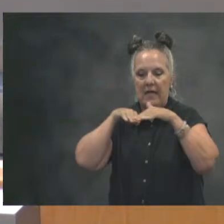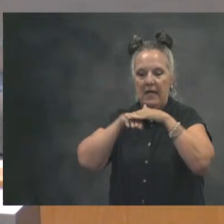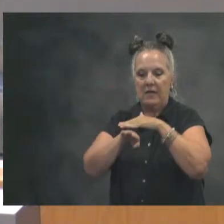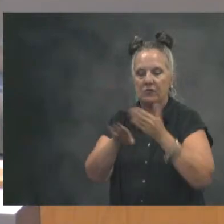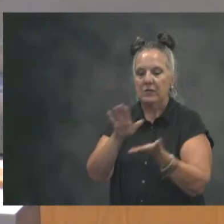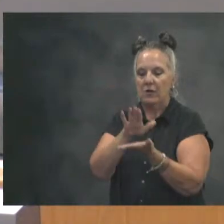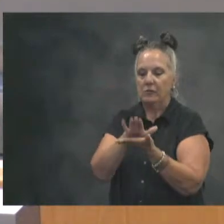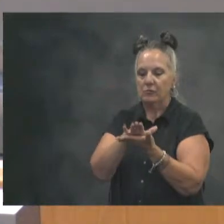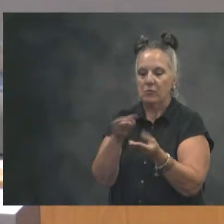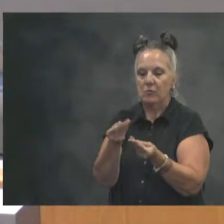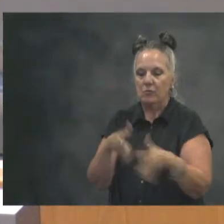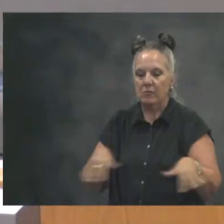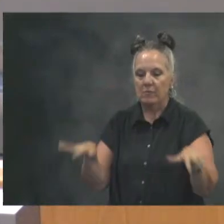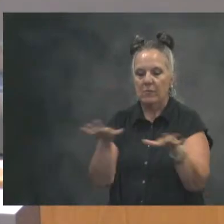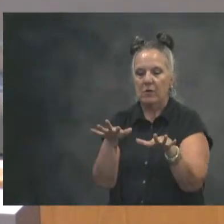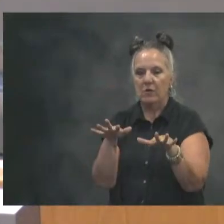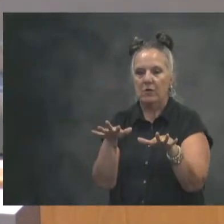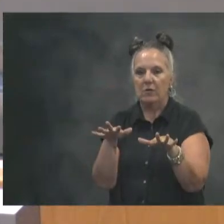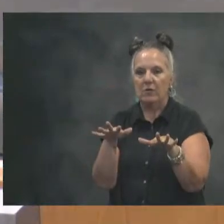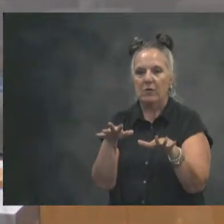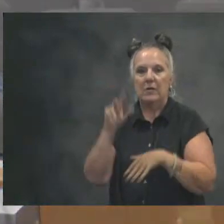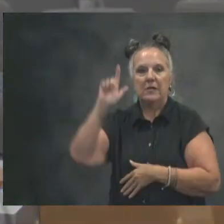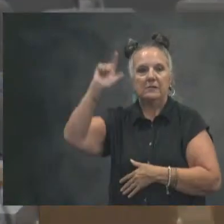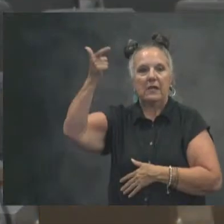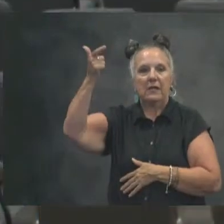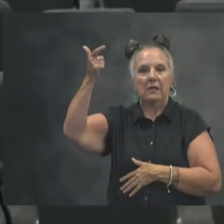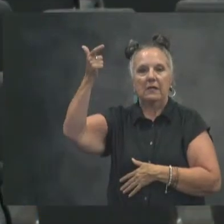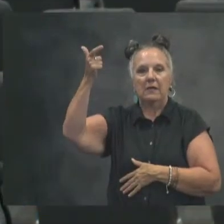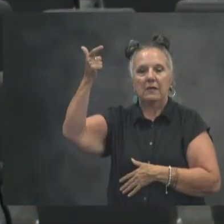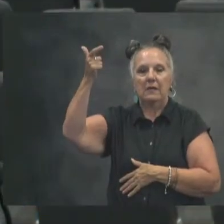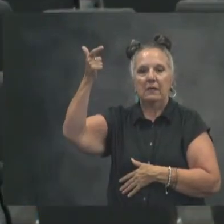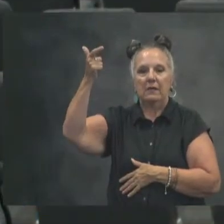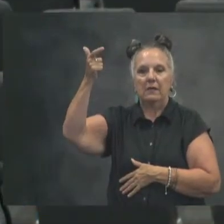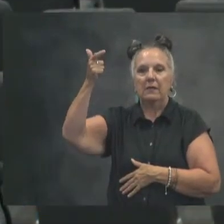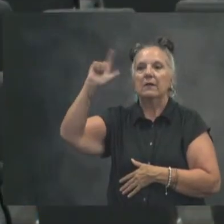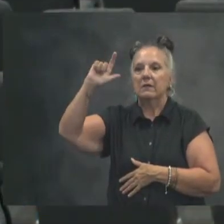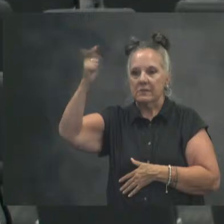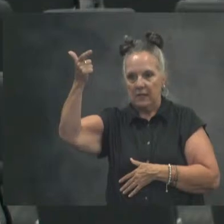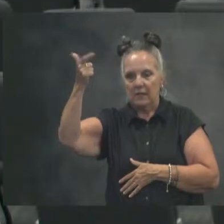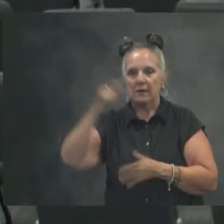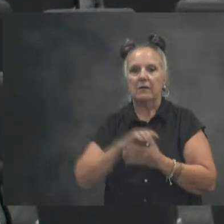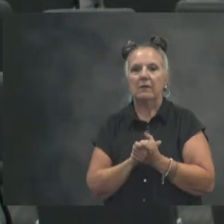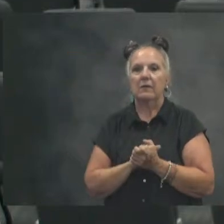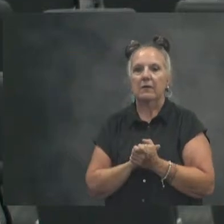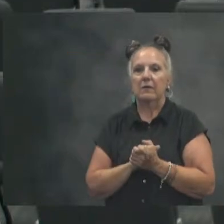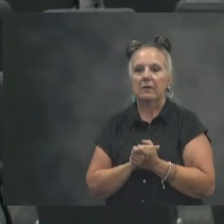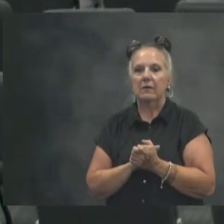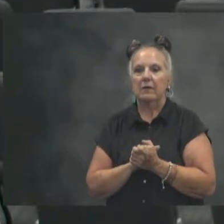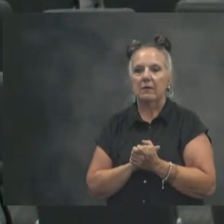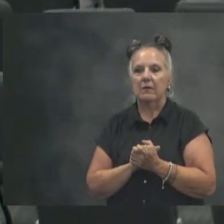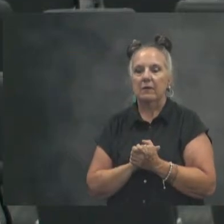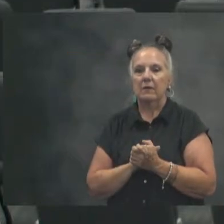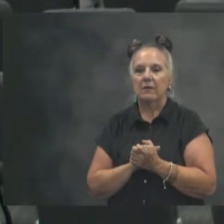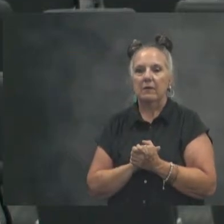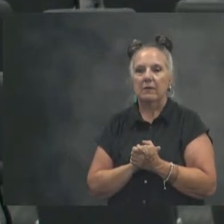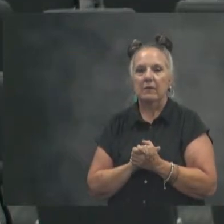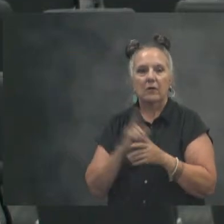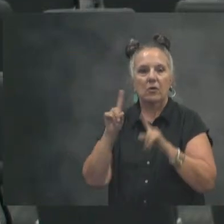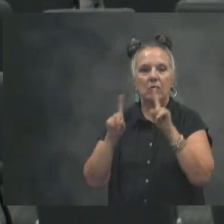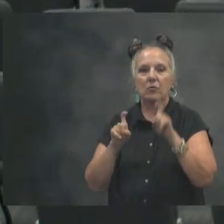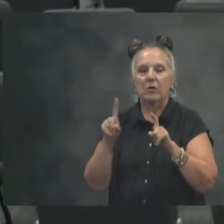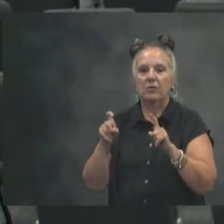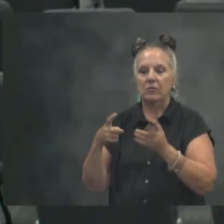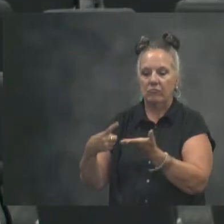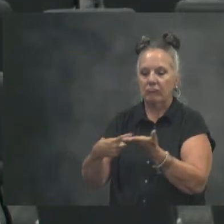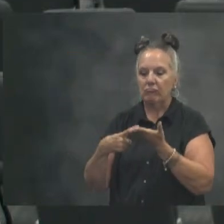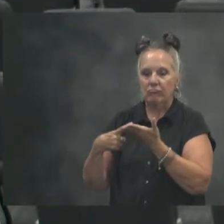Property. Thank you, Mr. Stauffer. Is there a second? Second. Thank you, Dr. Zentmeyer. Are there any questions,